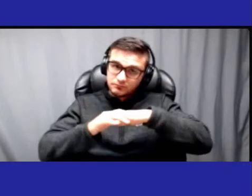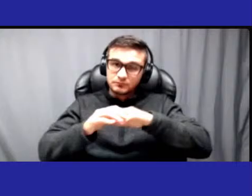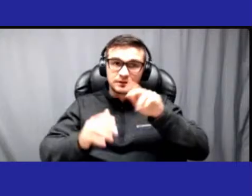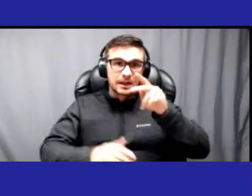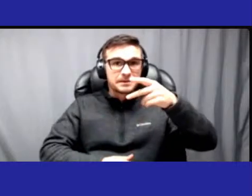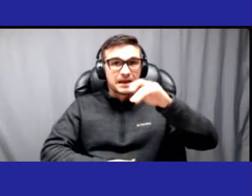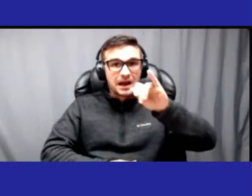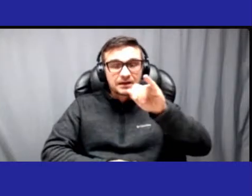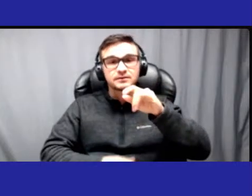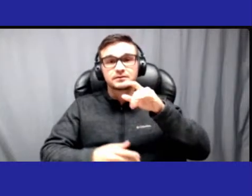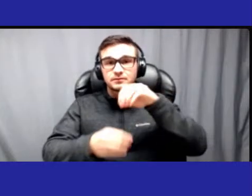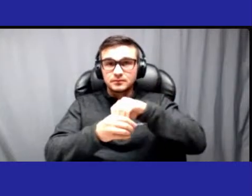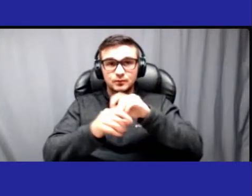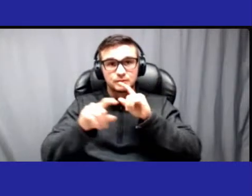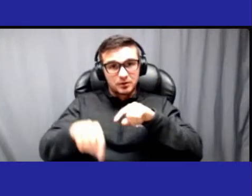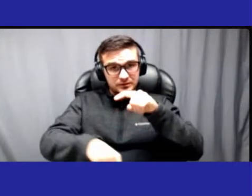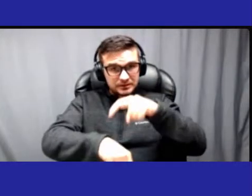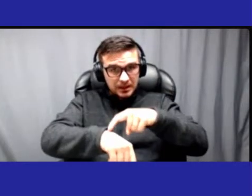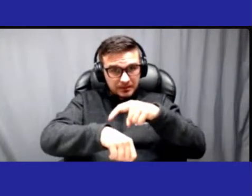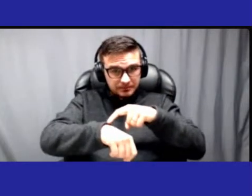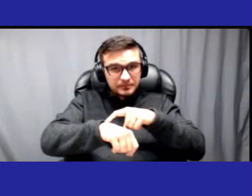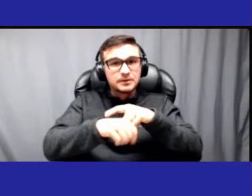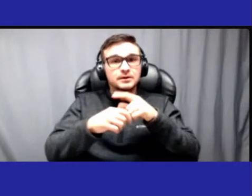time, and provide all reporting.